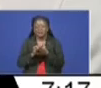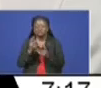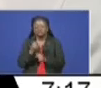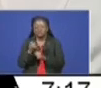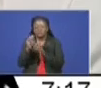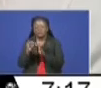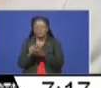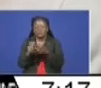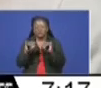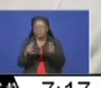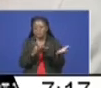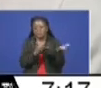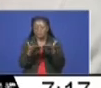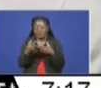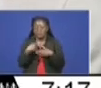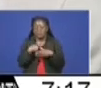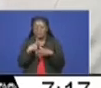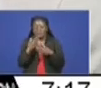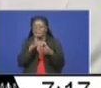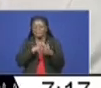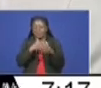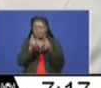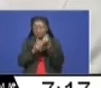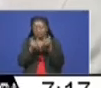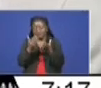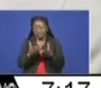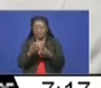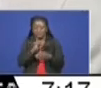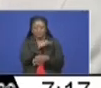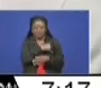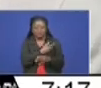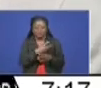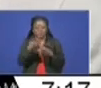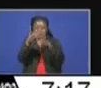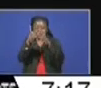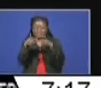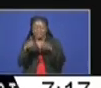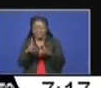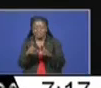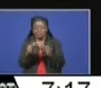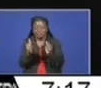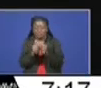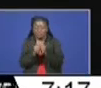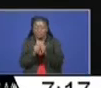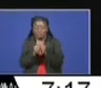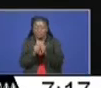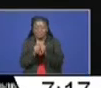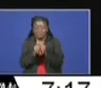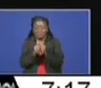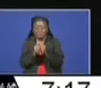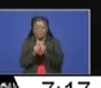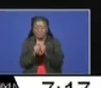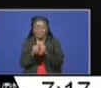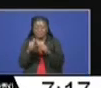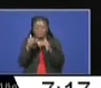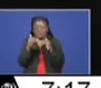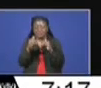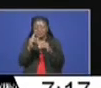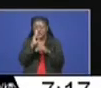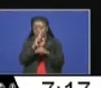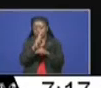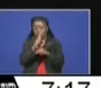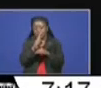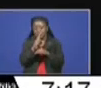to go, be my driver. Johnson was diagnosed with stage 1 cervical cancer in April 2017. In